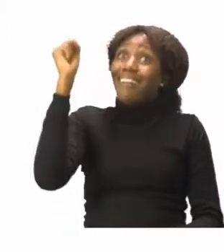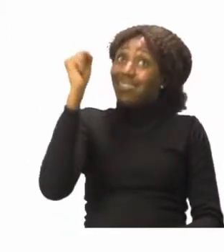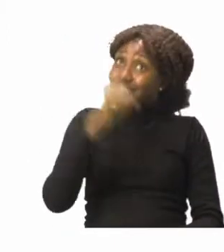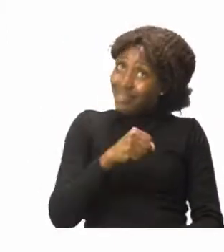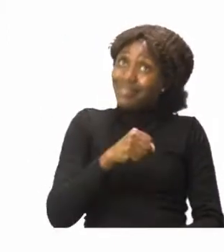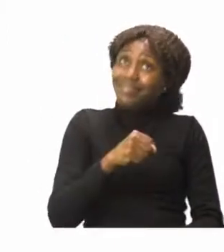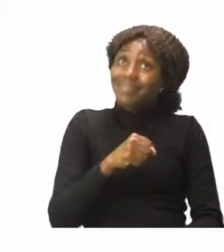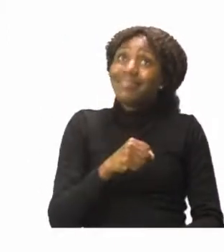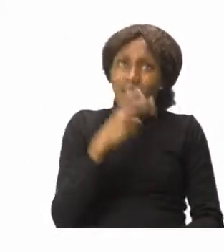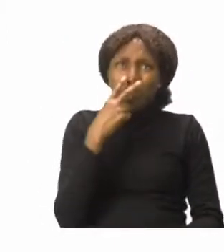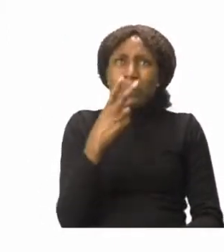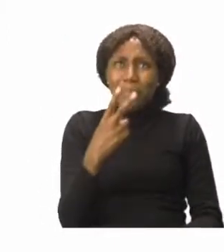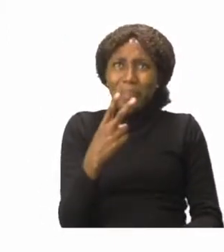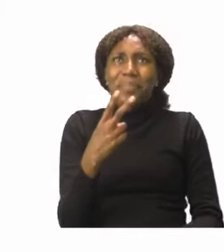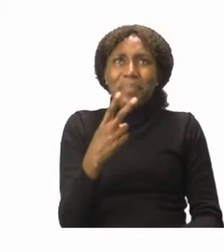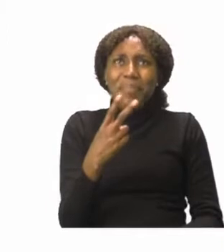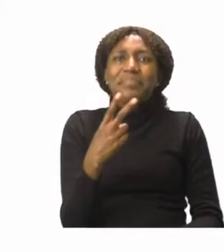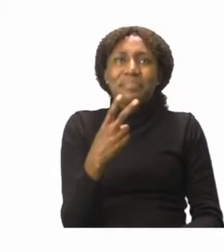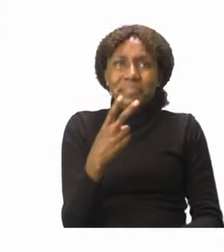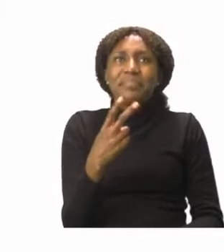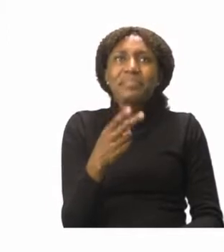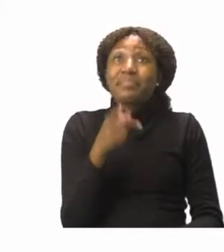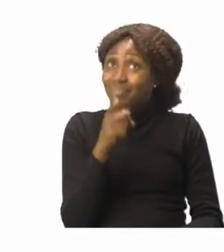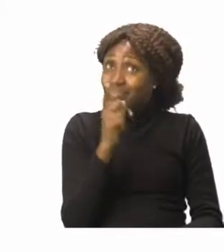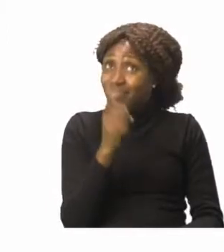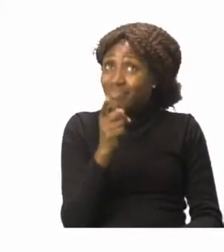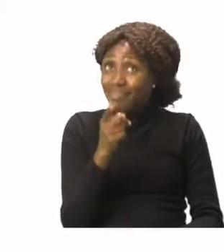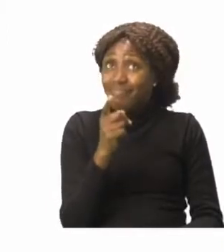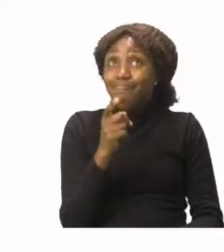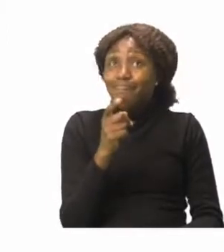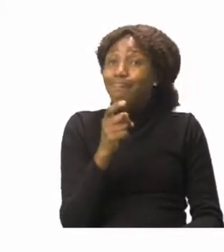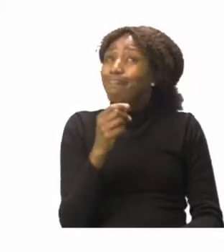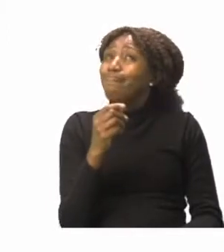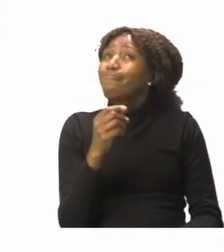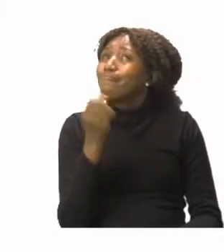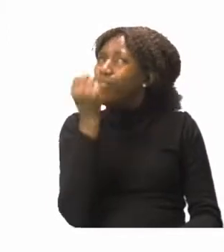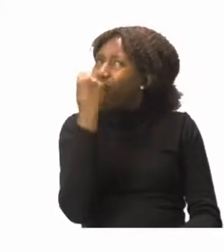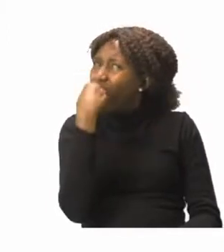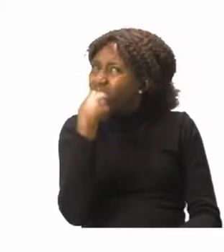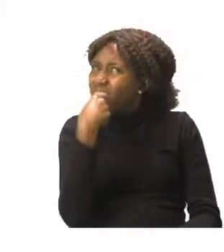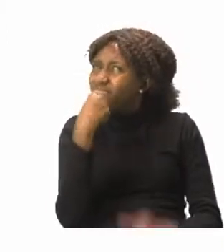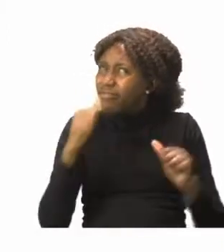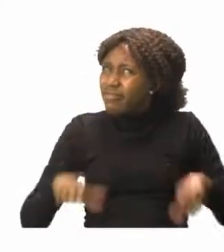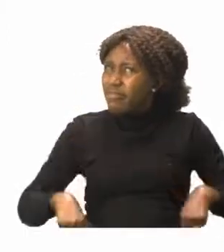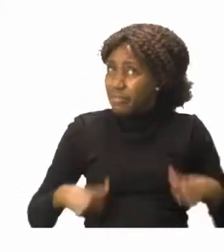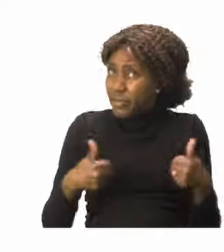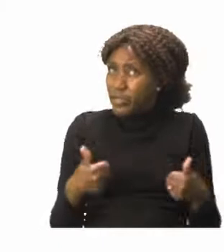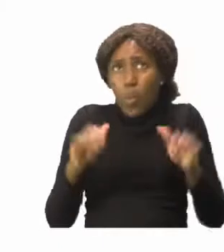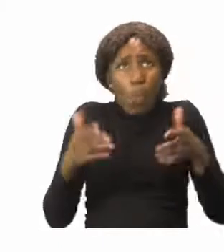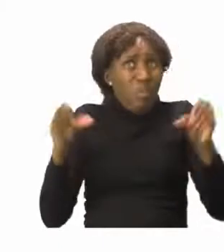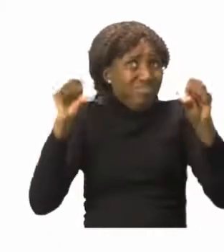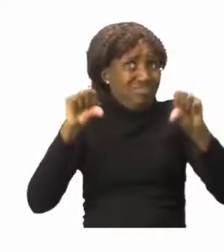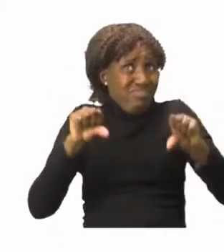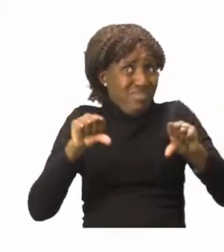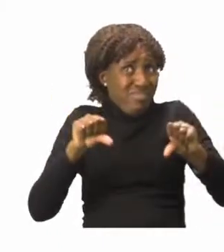Yes, I can see an apple too. So, is an apple healthy or